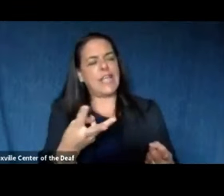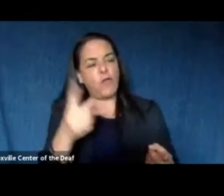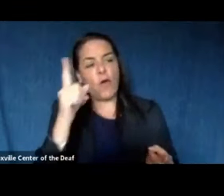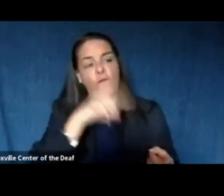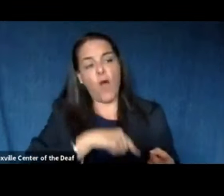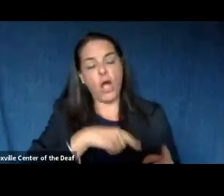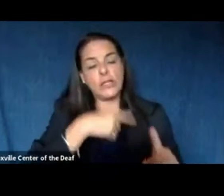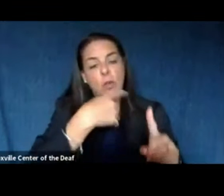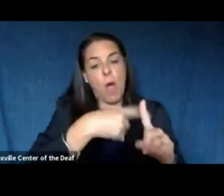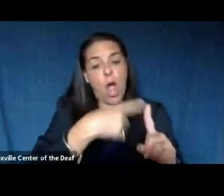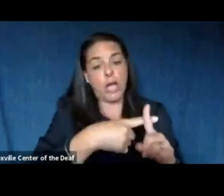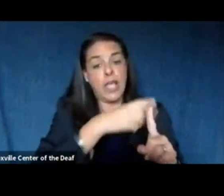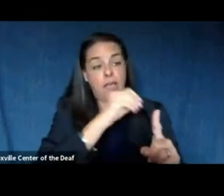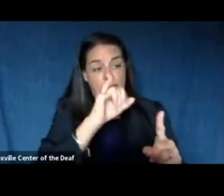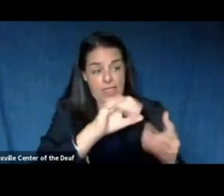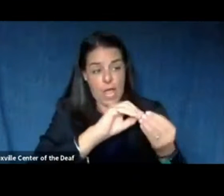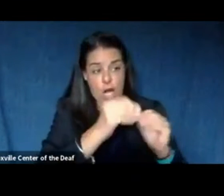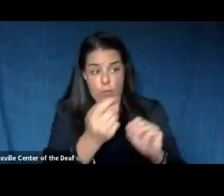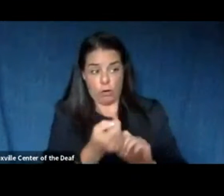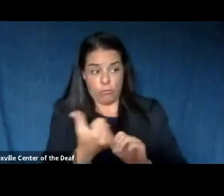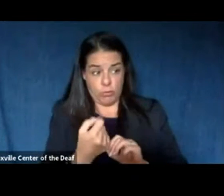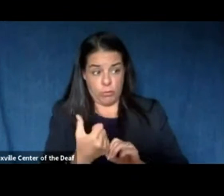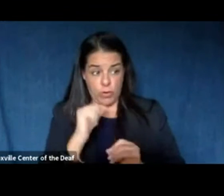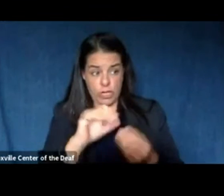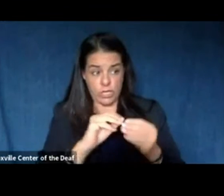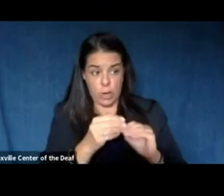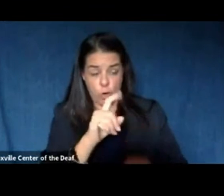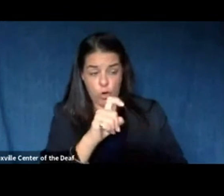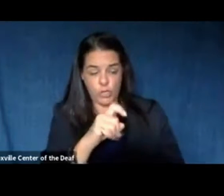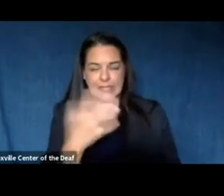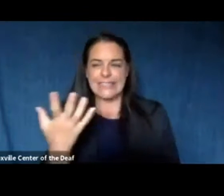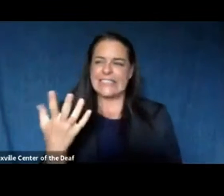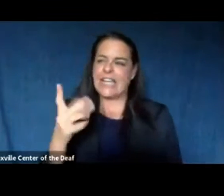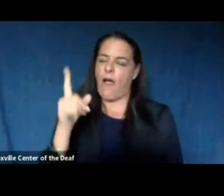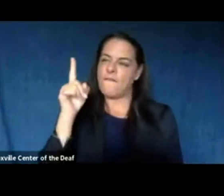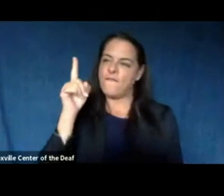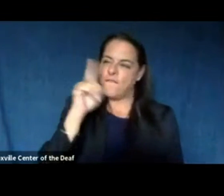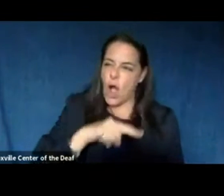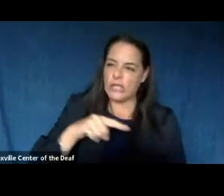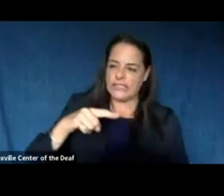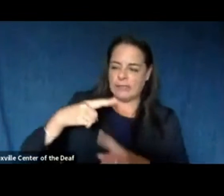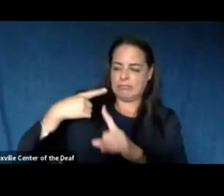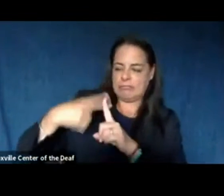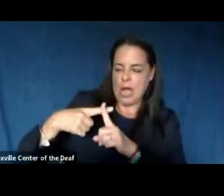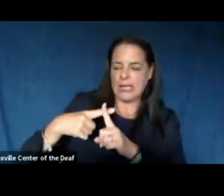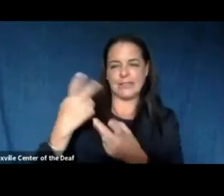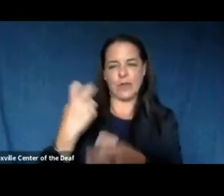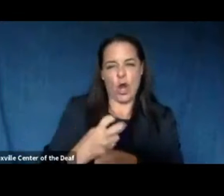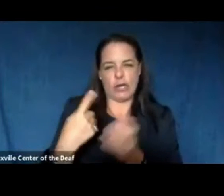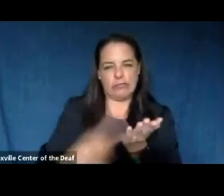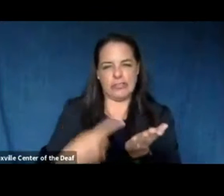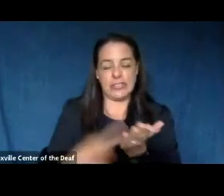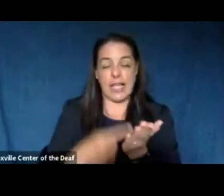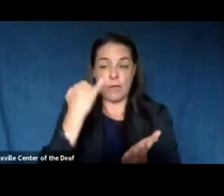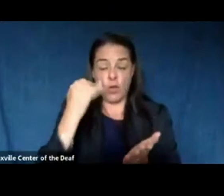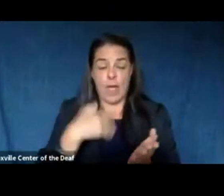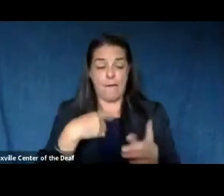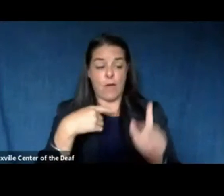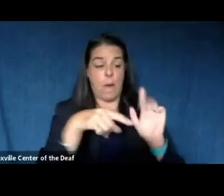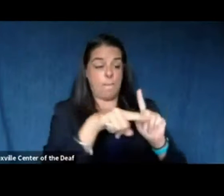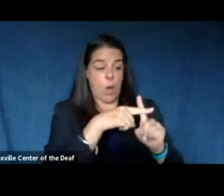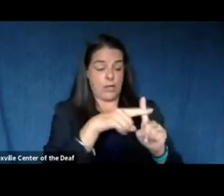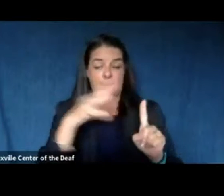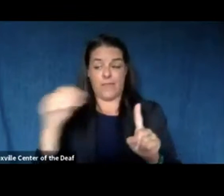out of the total? False positives are really a hard thing to talk about. So if you have a positive test and a negative test